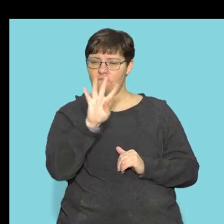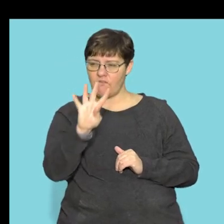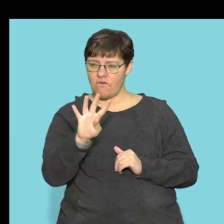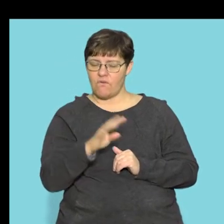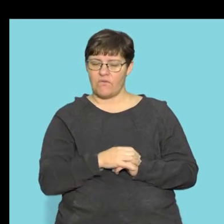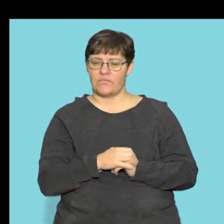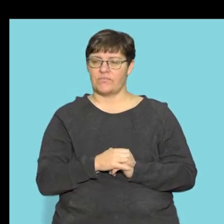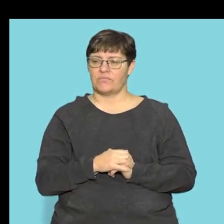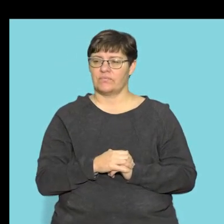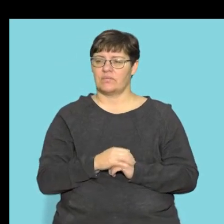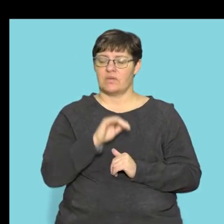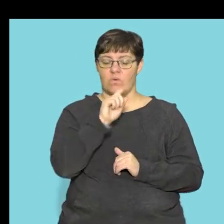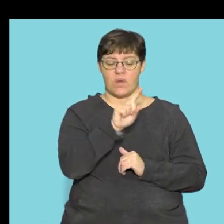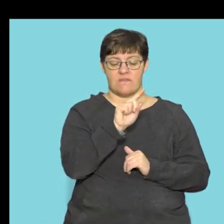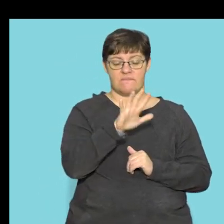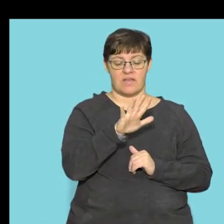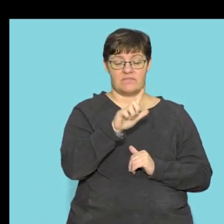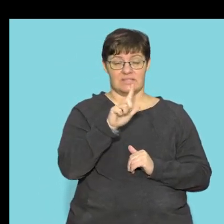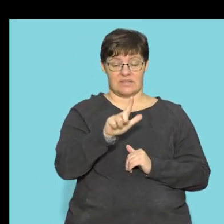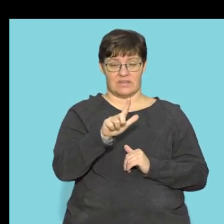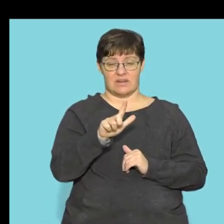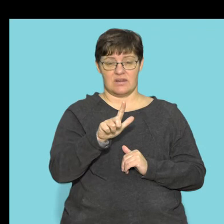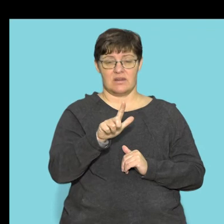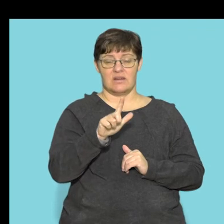157 and 3/4.